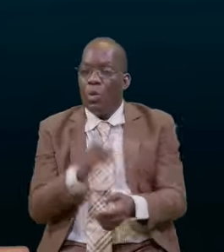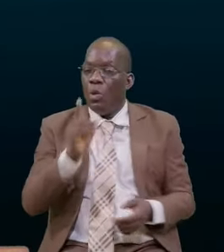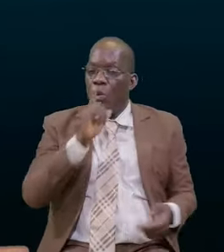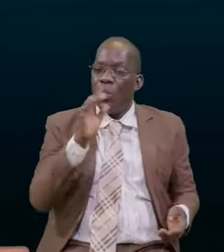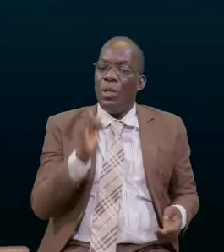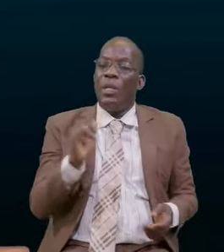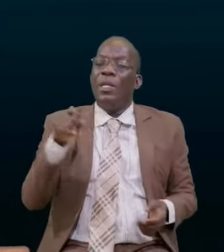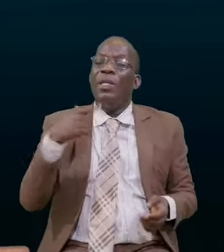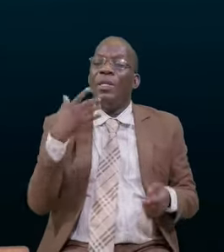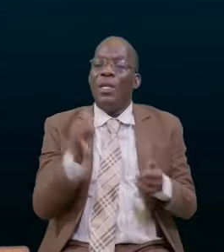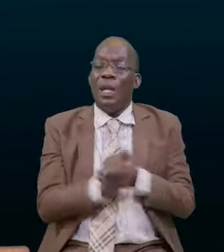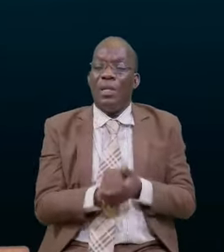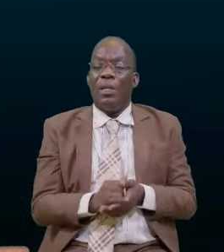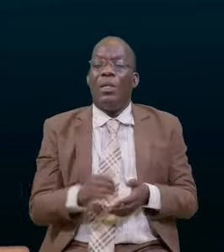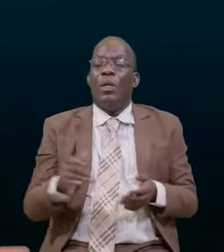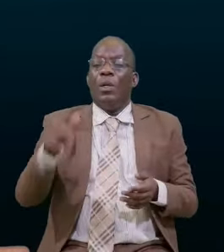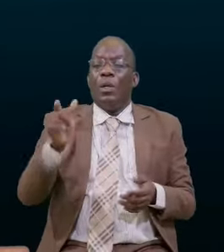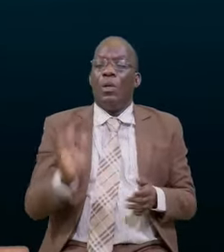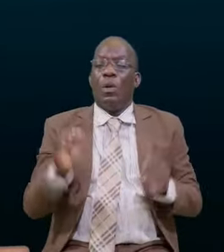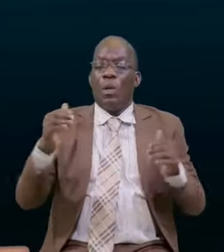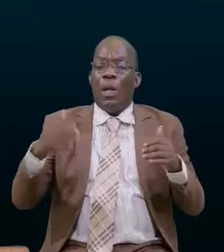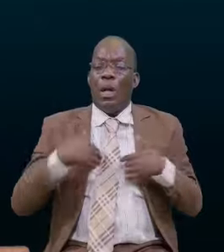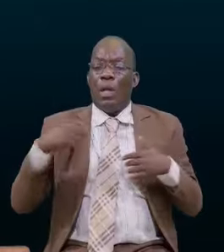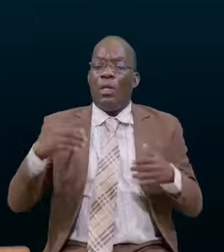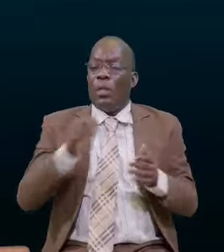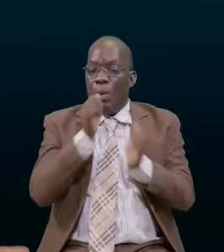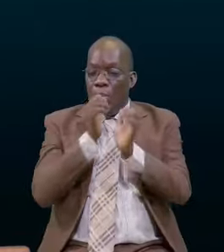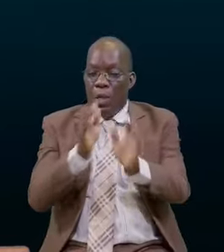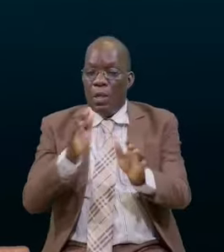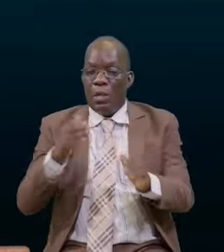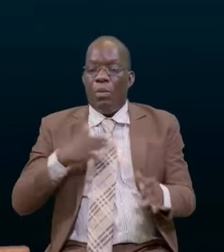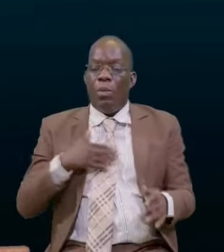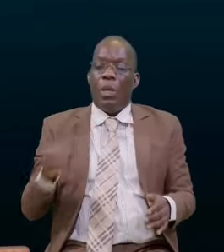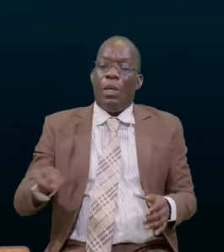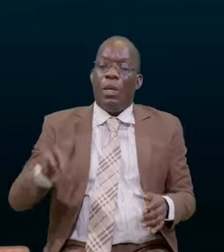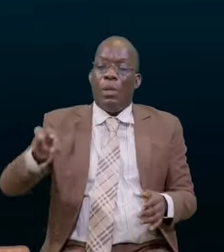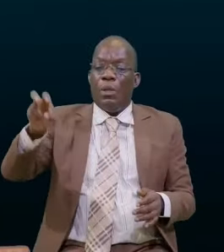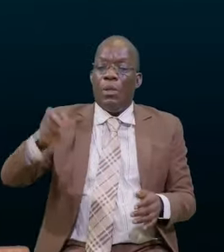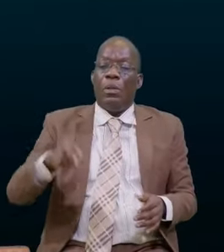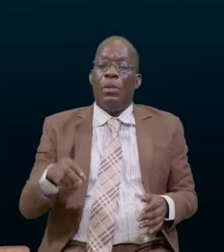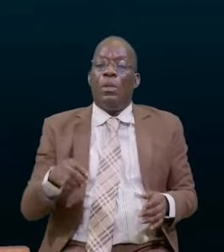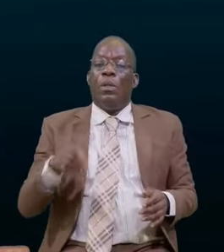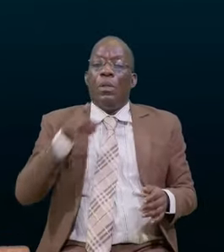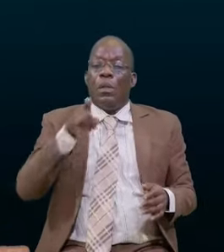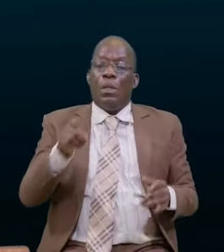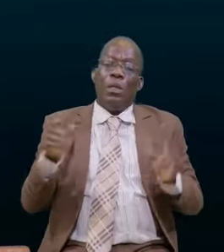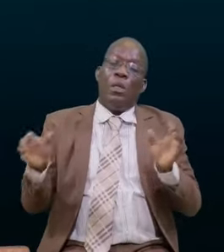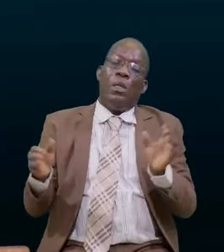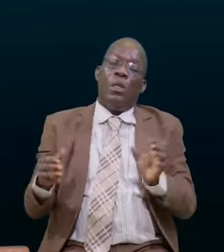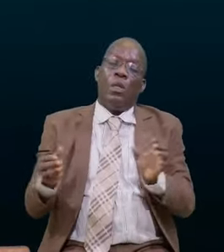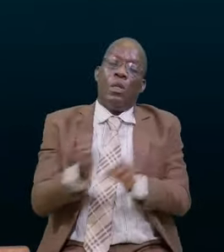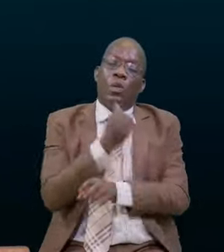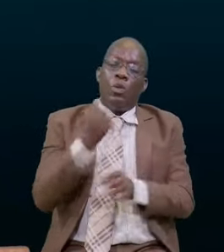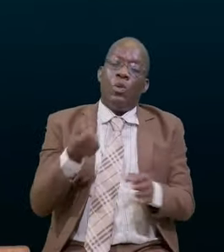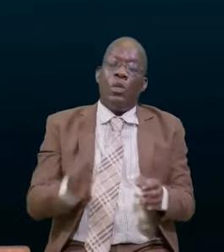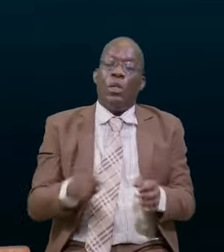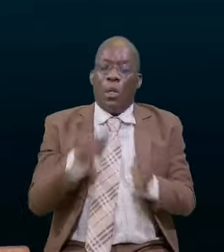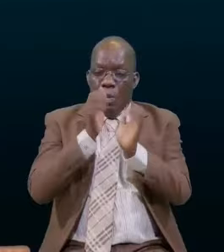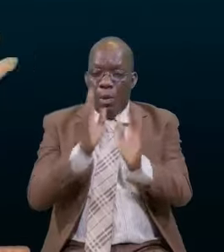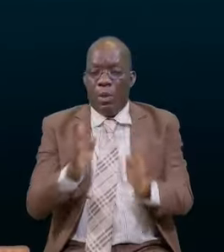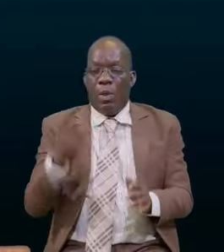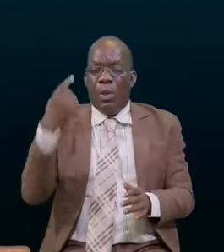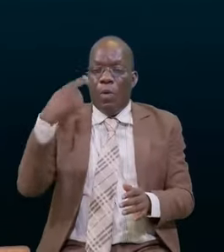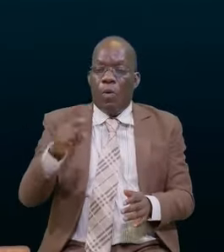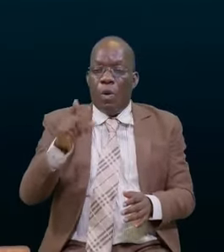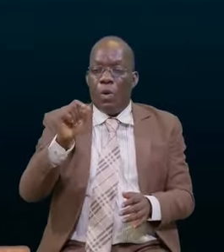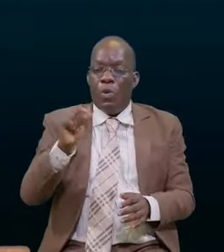blessed my journey and he told a lie onto Isaac to steal the blessing and you know eventually for 20 years he was